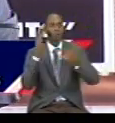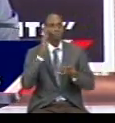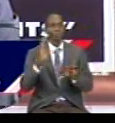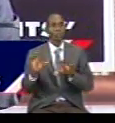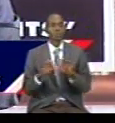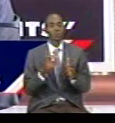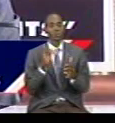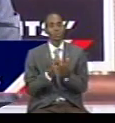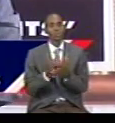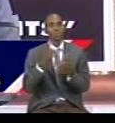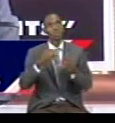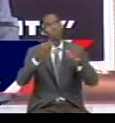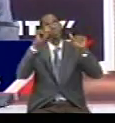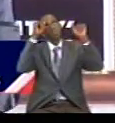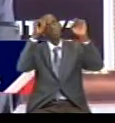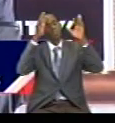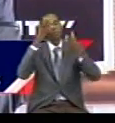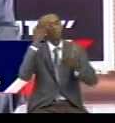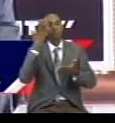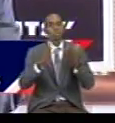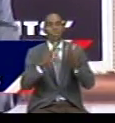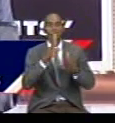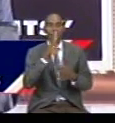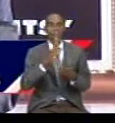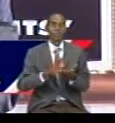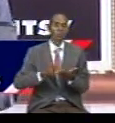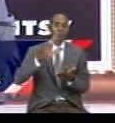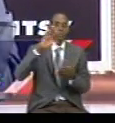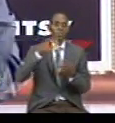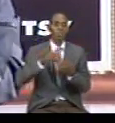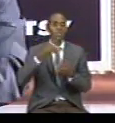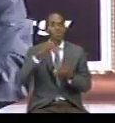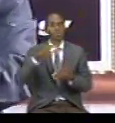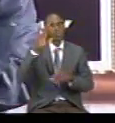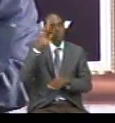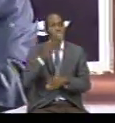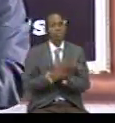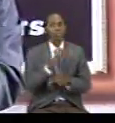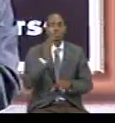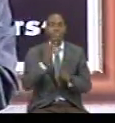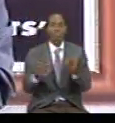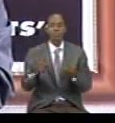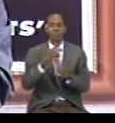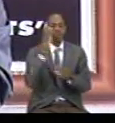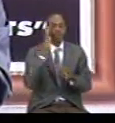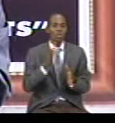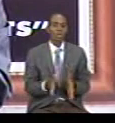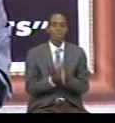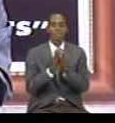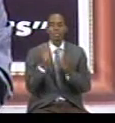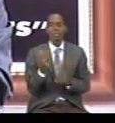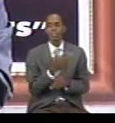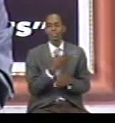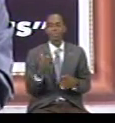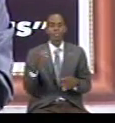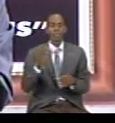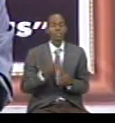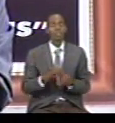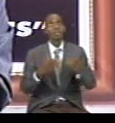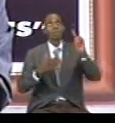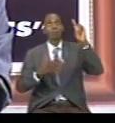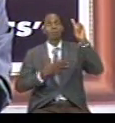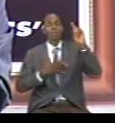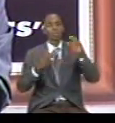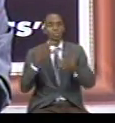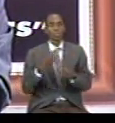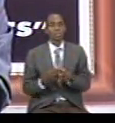that the Father may be glorified in the Son. If ye shall ask anything in my name,